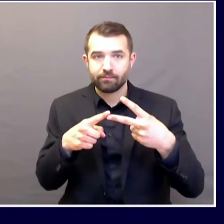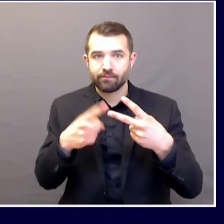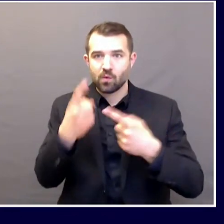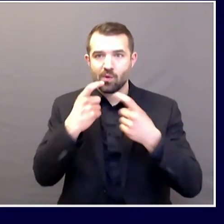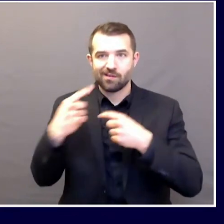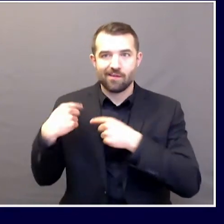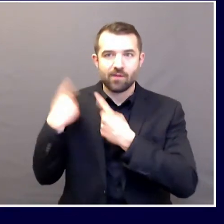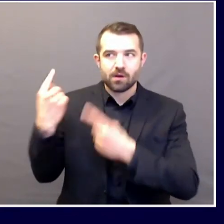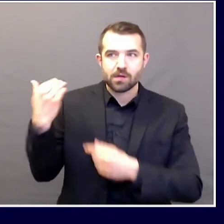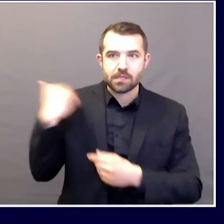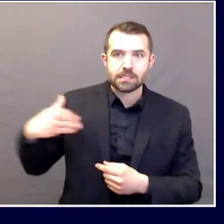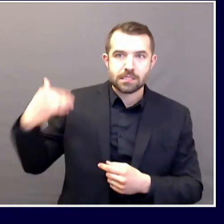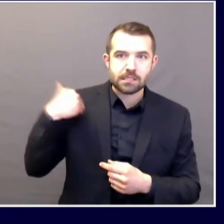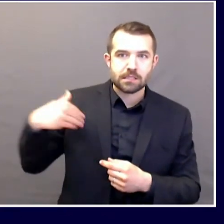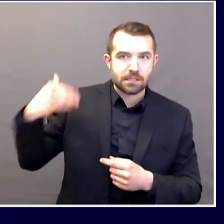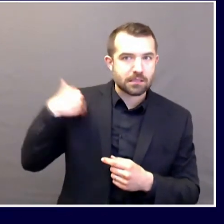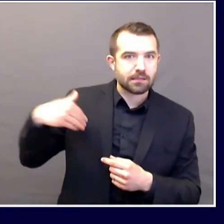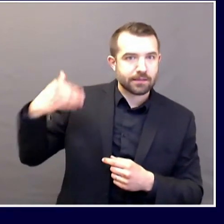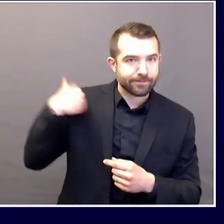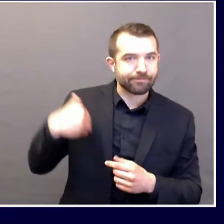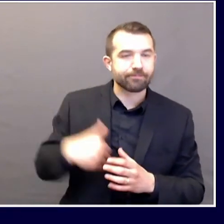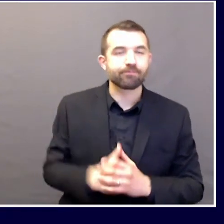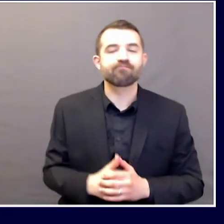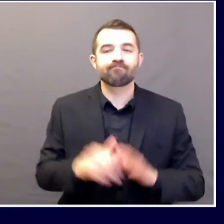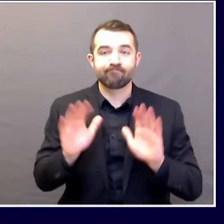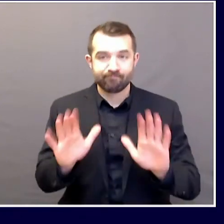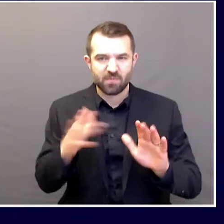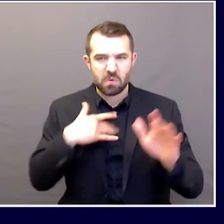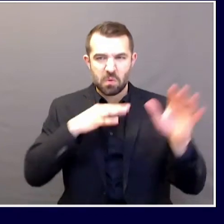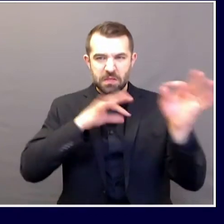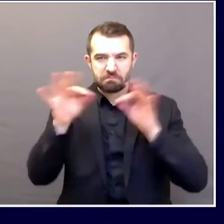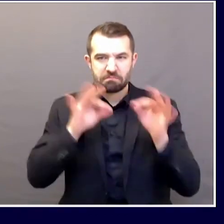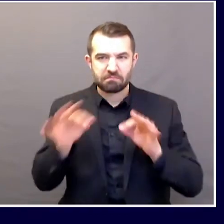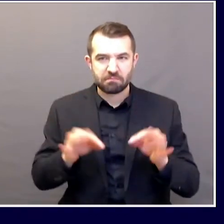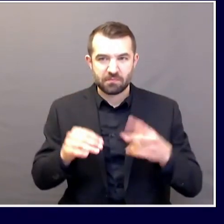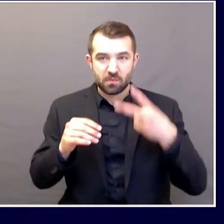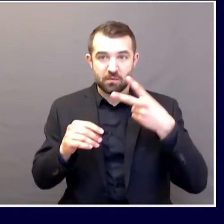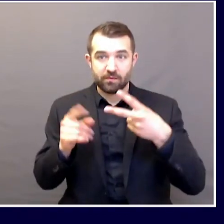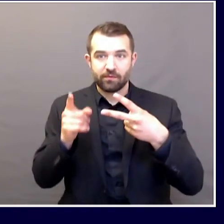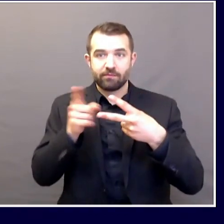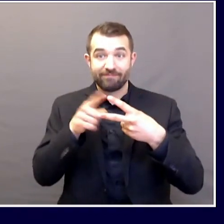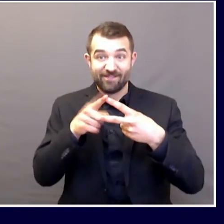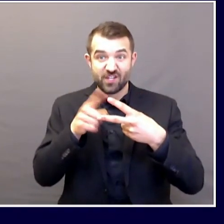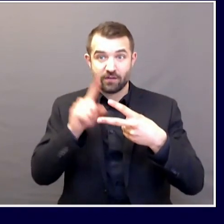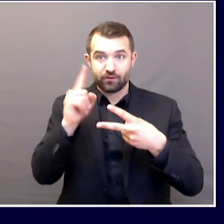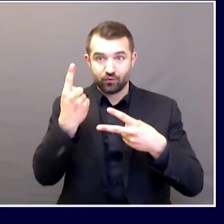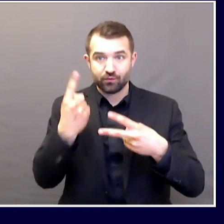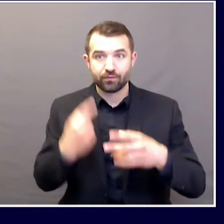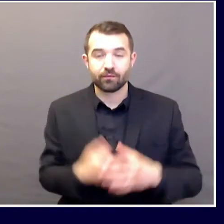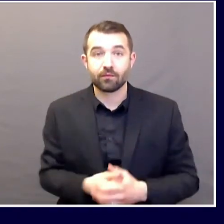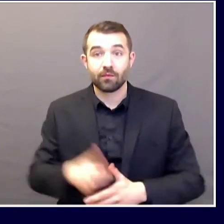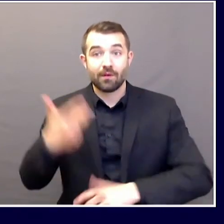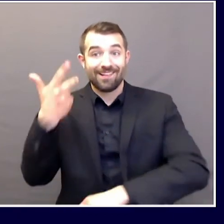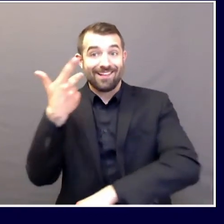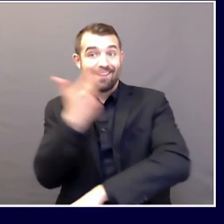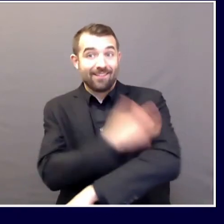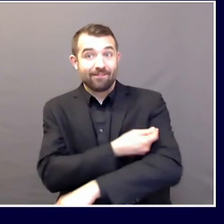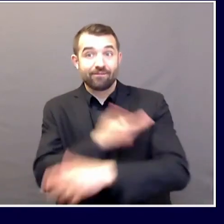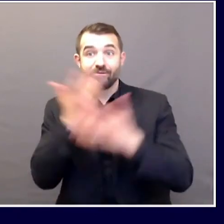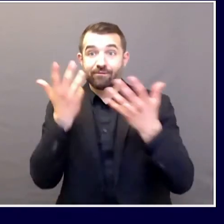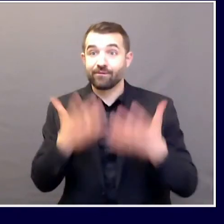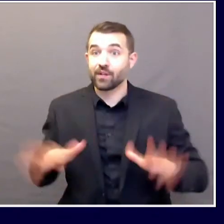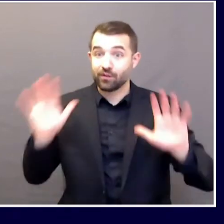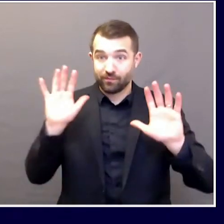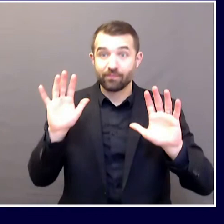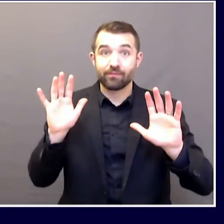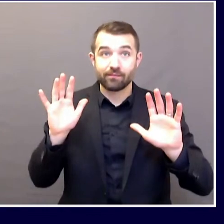first question is, do I have to quarantine after I've been vaccinated? And the answer is